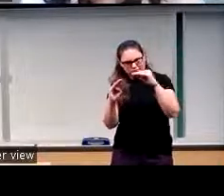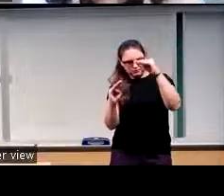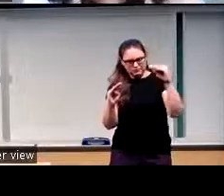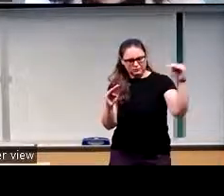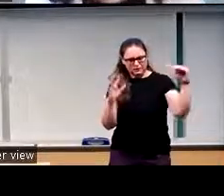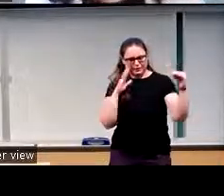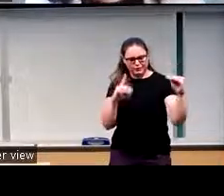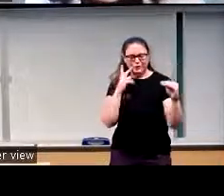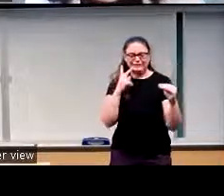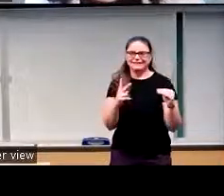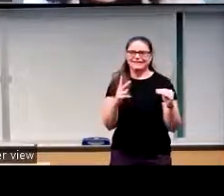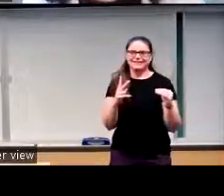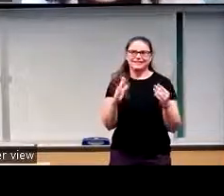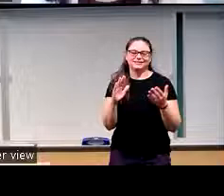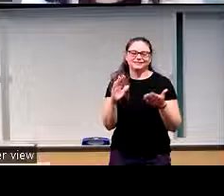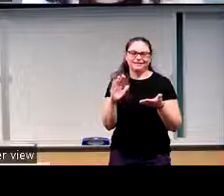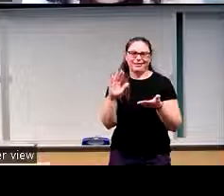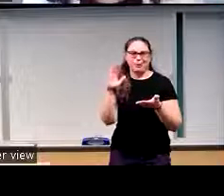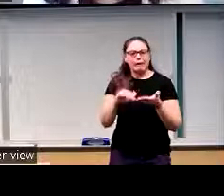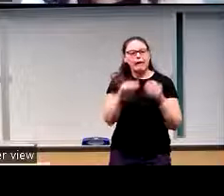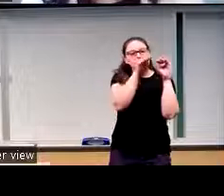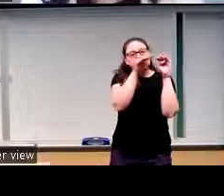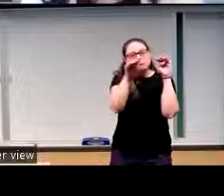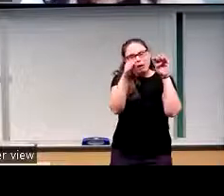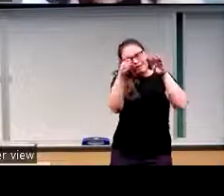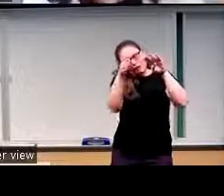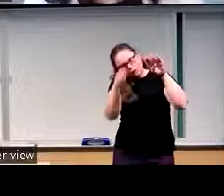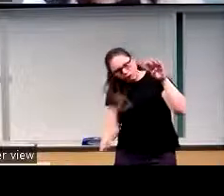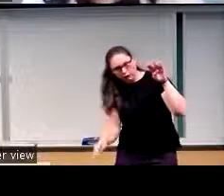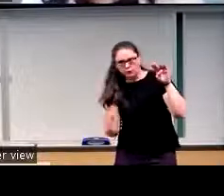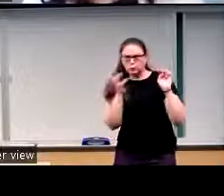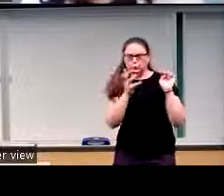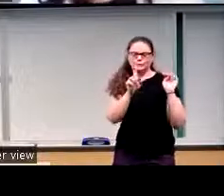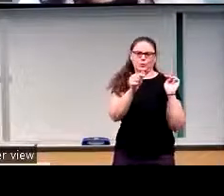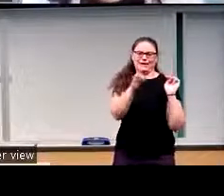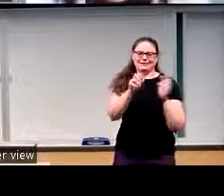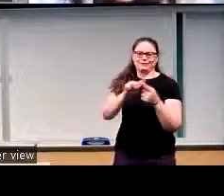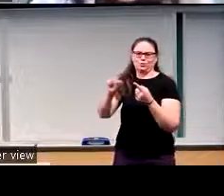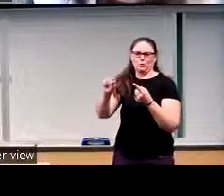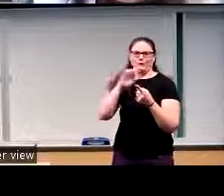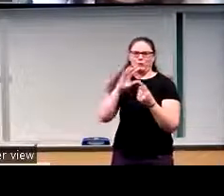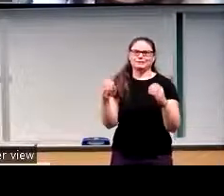segments were far less steep than the last one from 2019 to 2020.